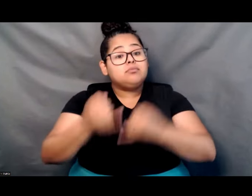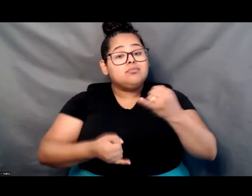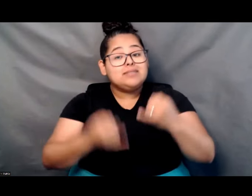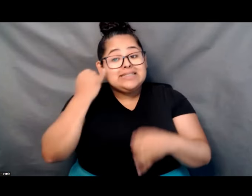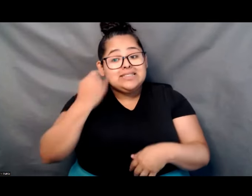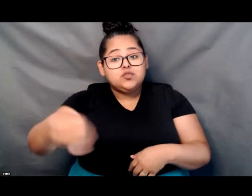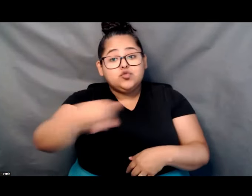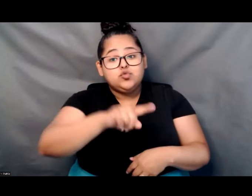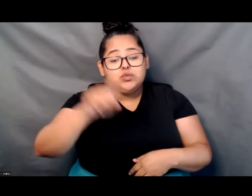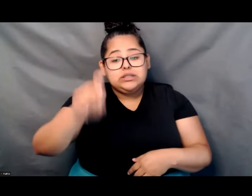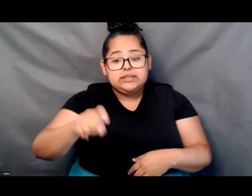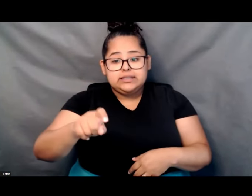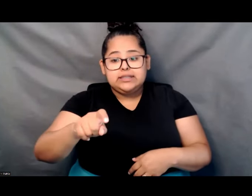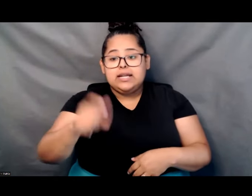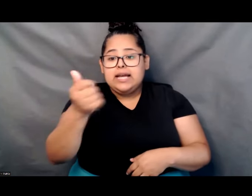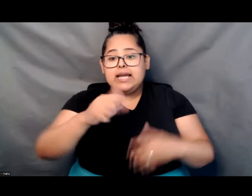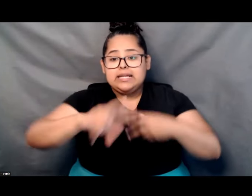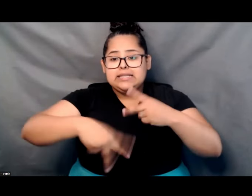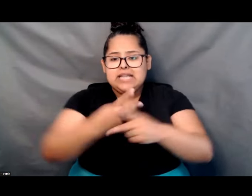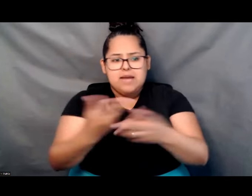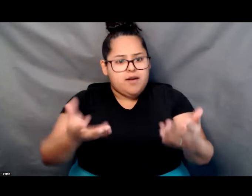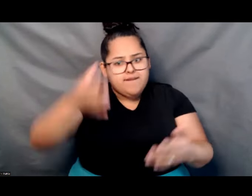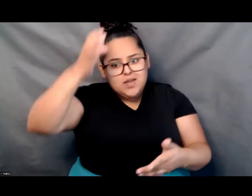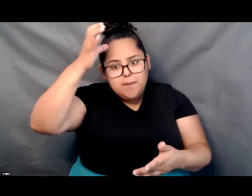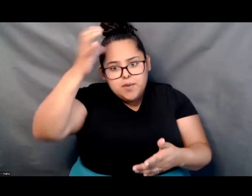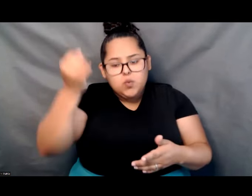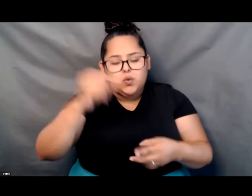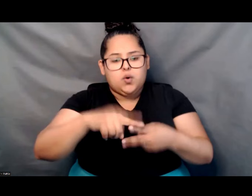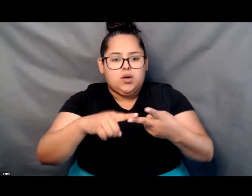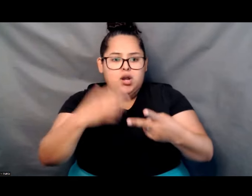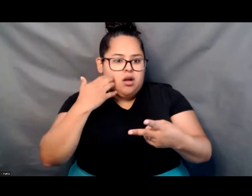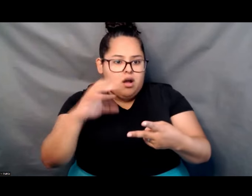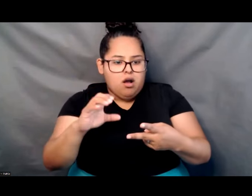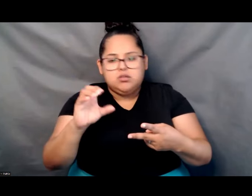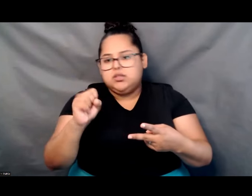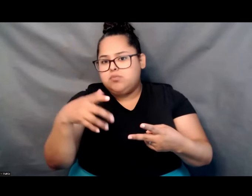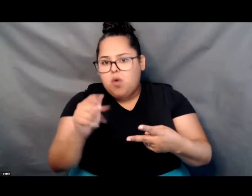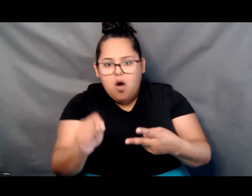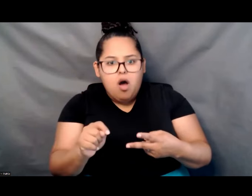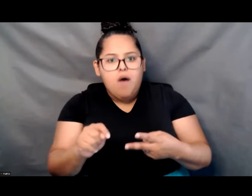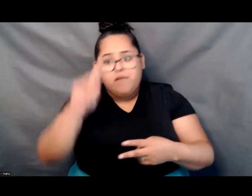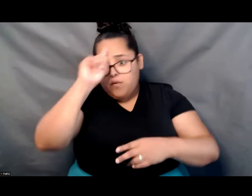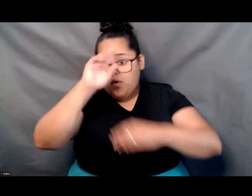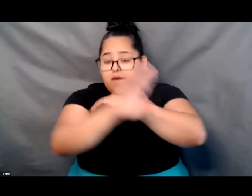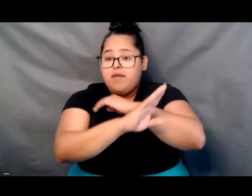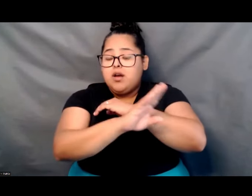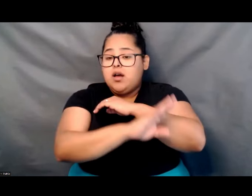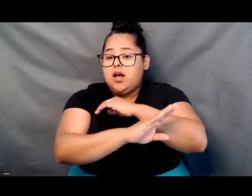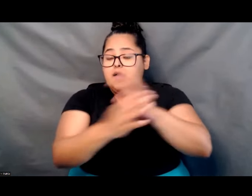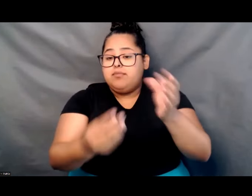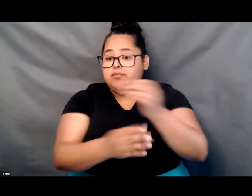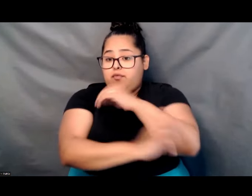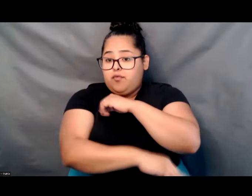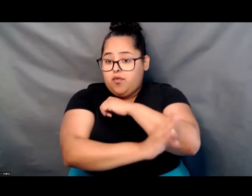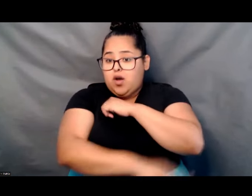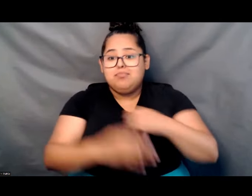needing any type of like computer or hotspot to work from for the fall, be sure to also check out the library.